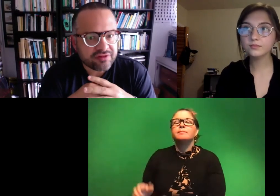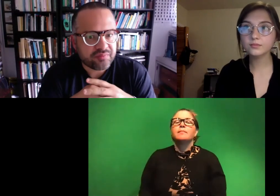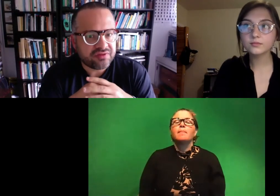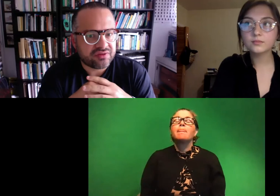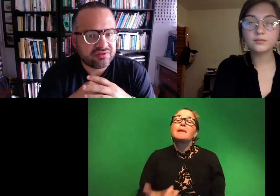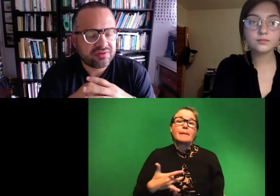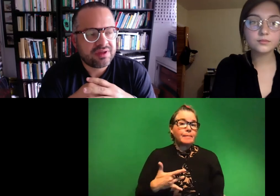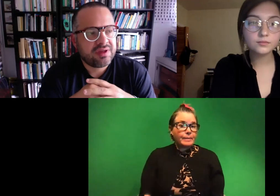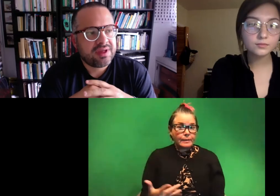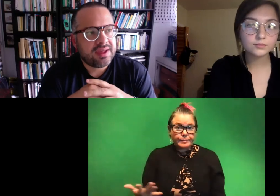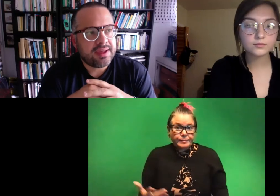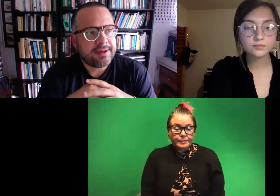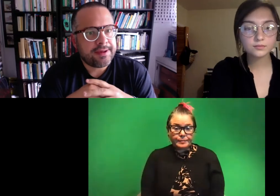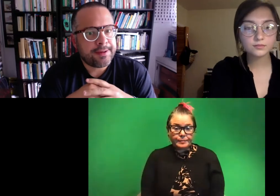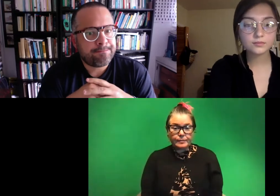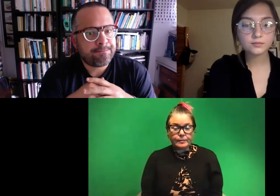of the species